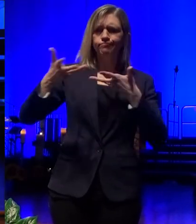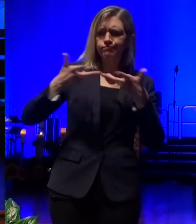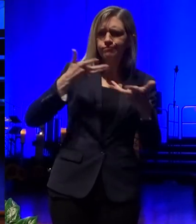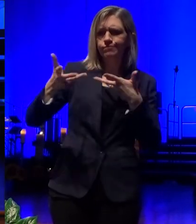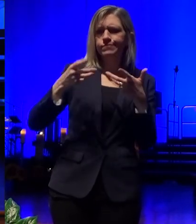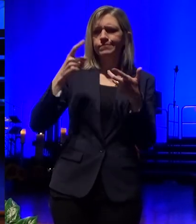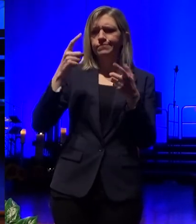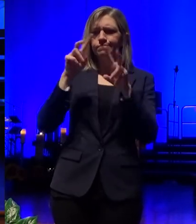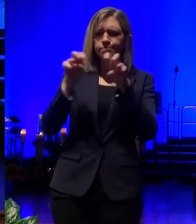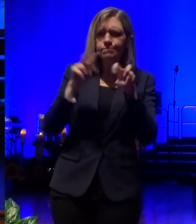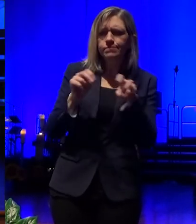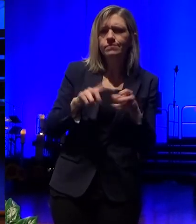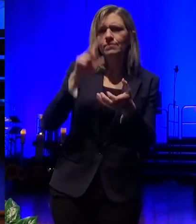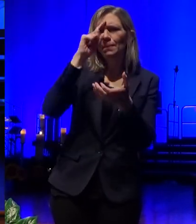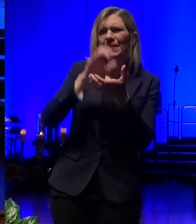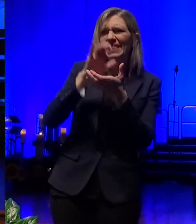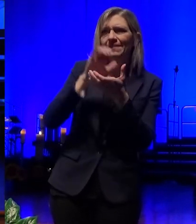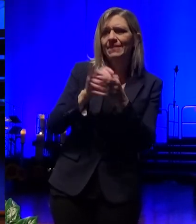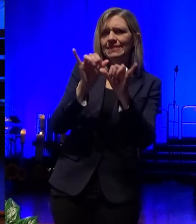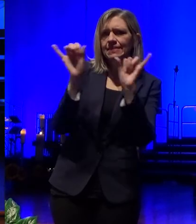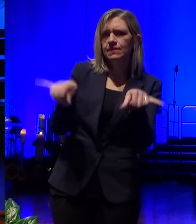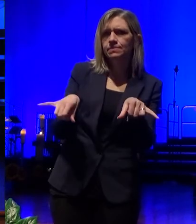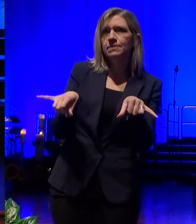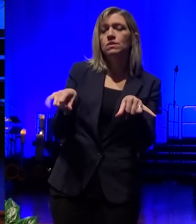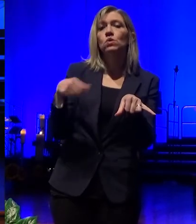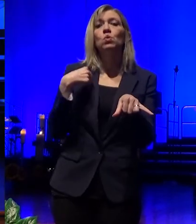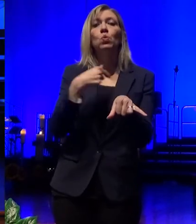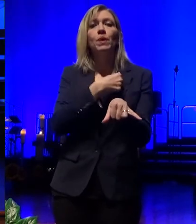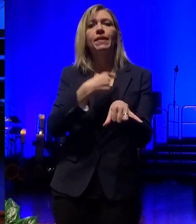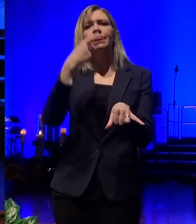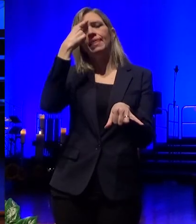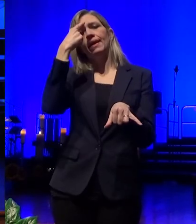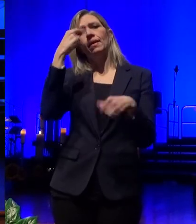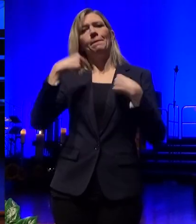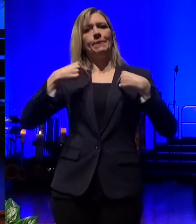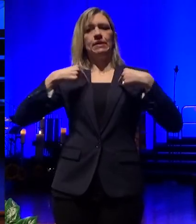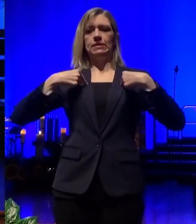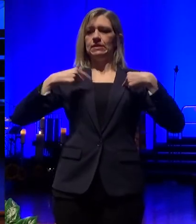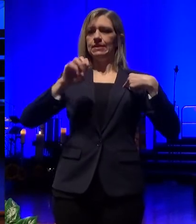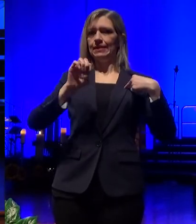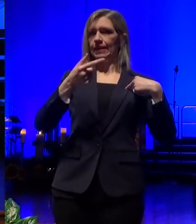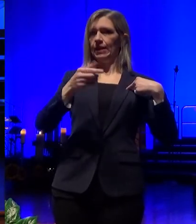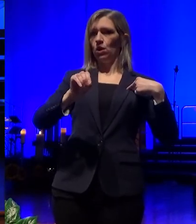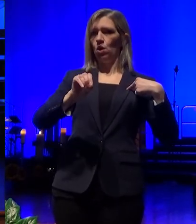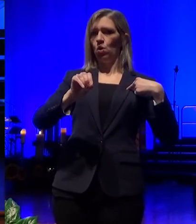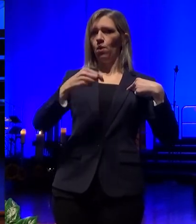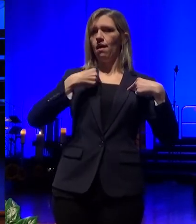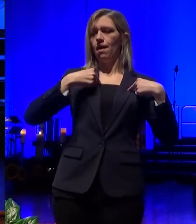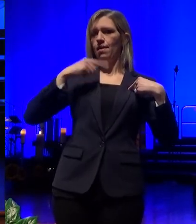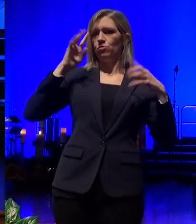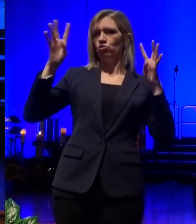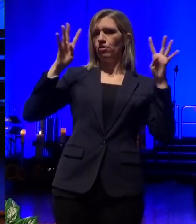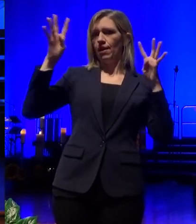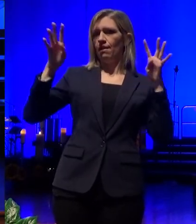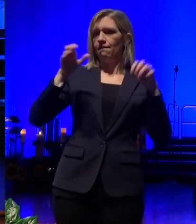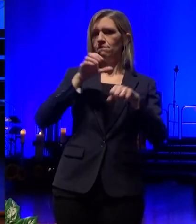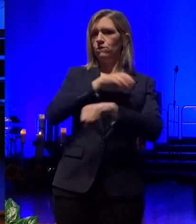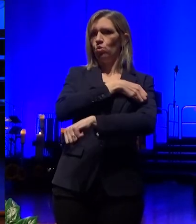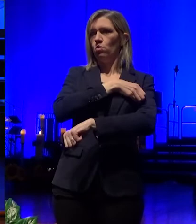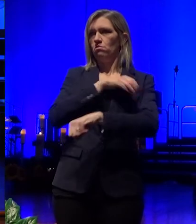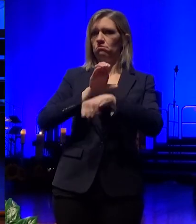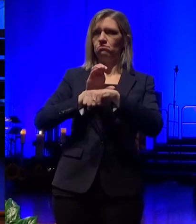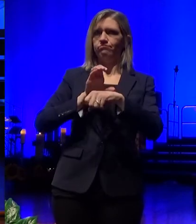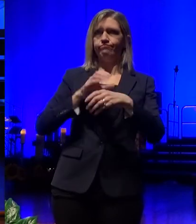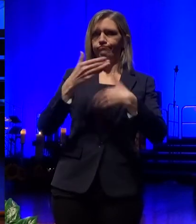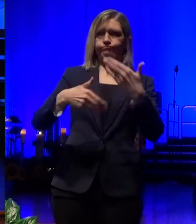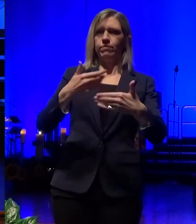with belief systems is we start to think that we, the ego me, is the creative force. And that